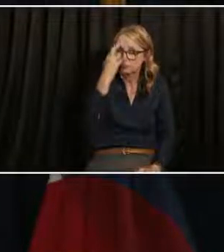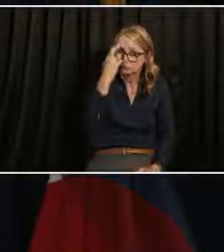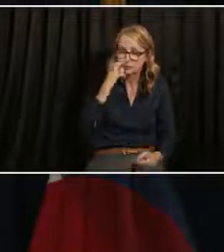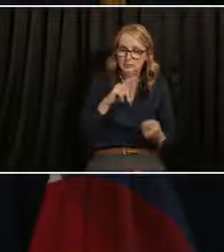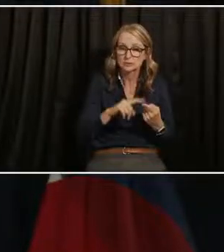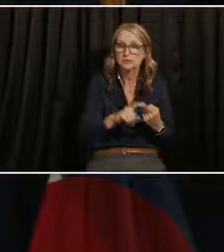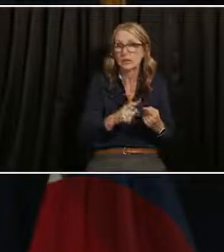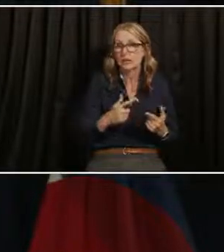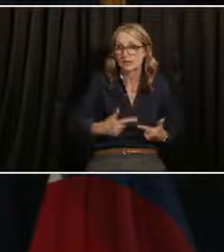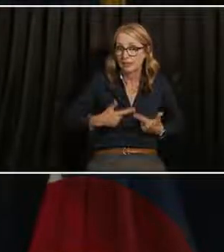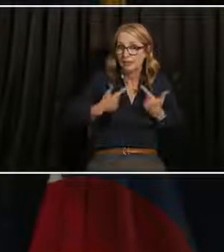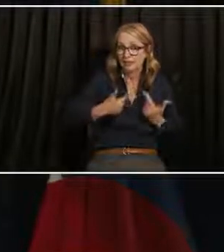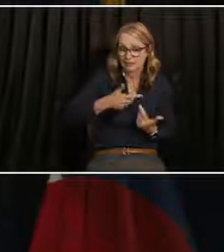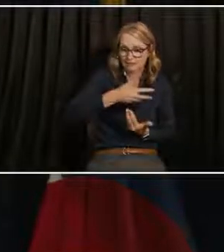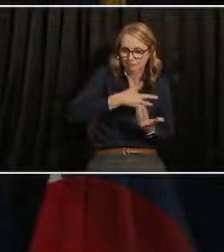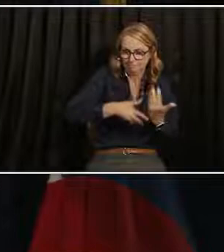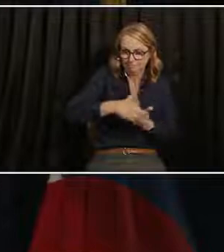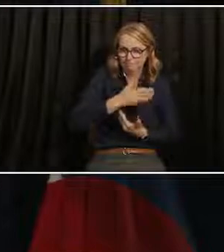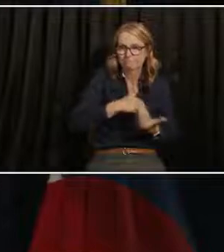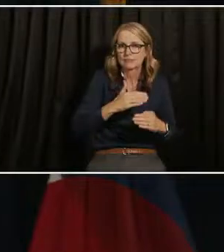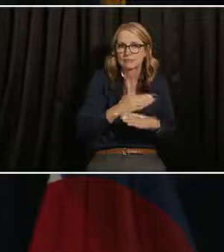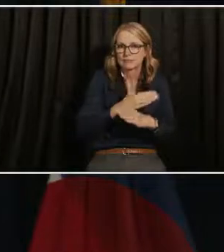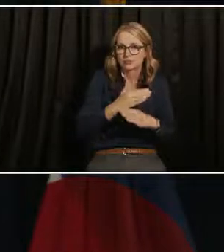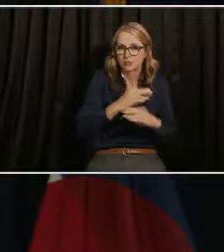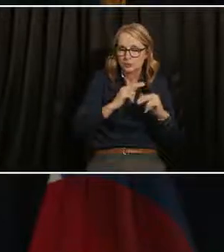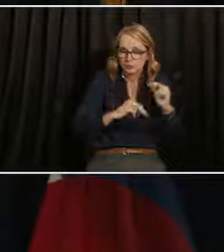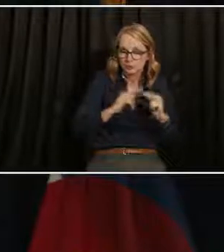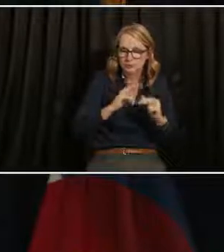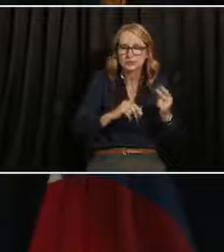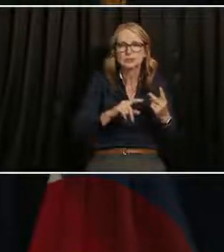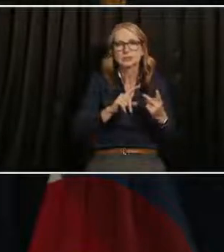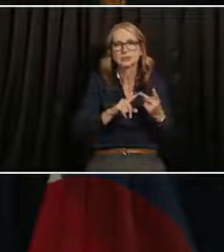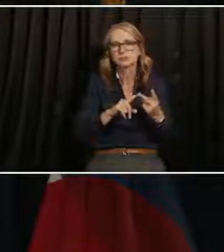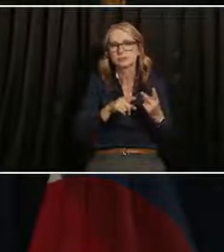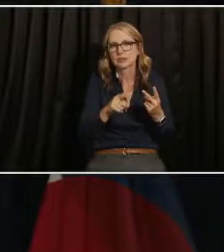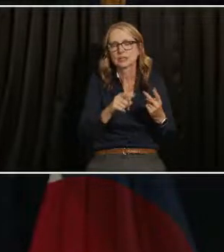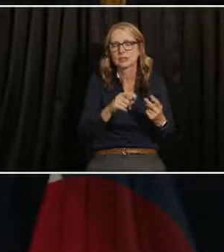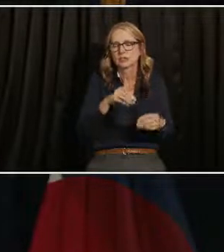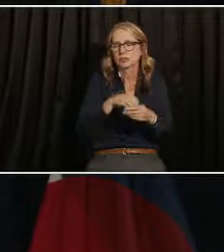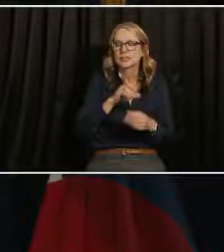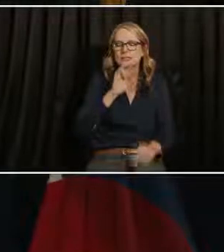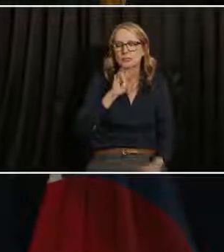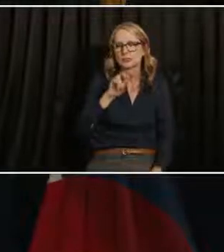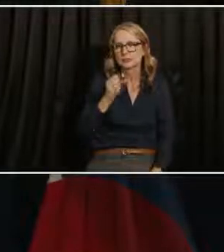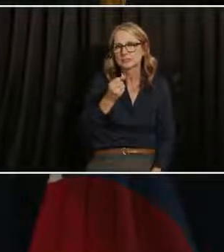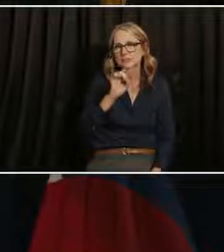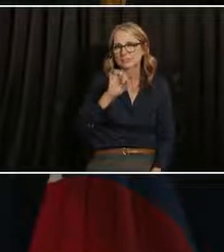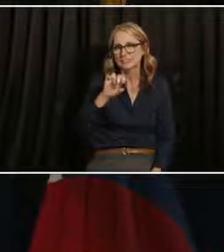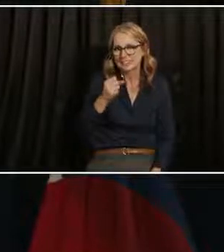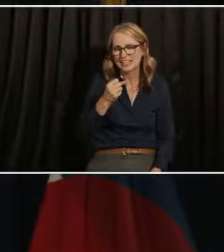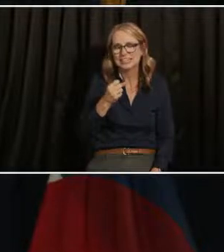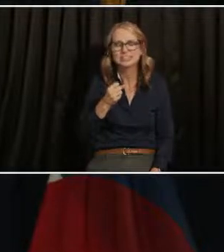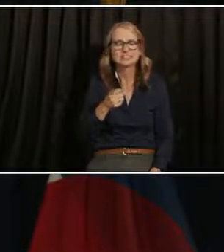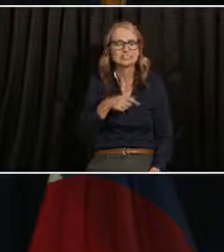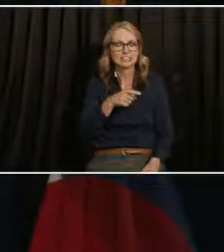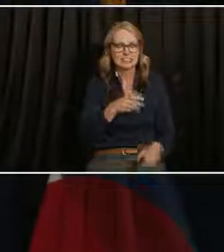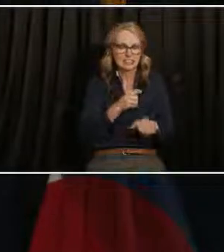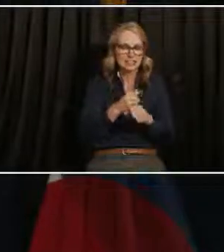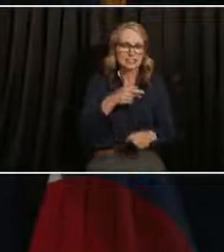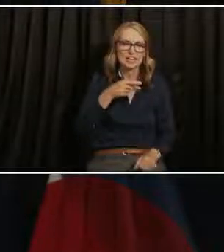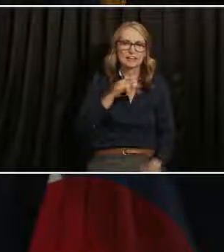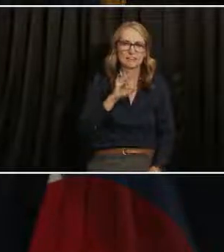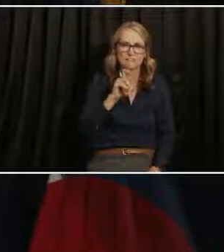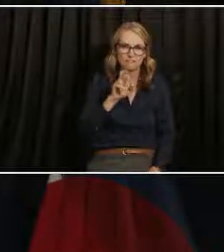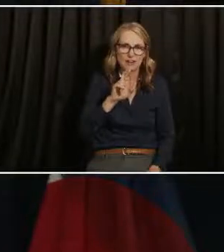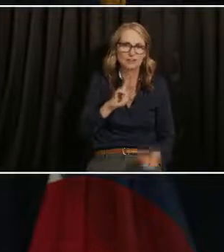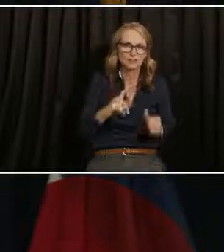living, mostly 70s and 80s, all Pfizer recipients, because they were the very first to be vaccinated, and Pfizer was the first vaccine available, and